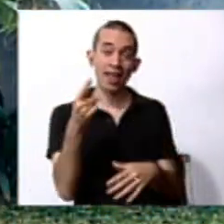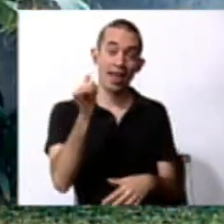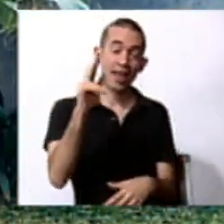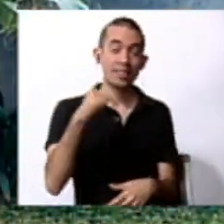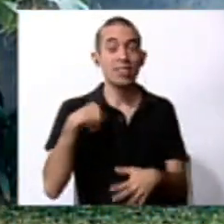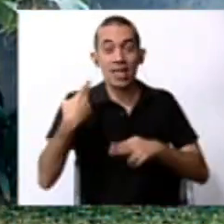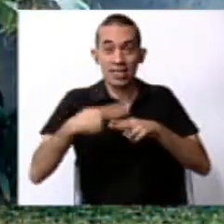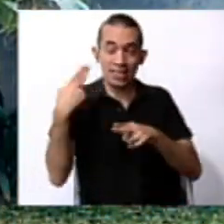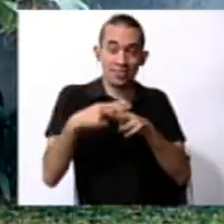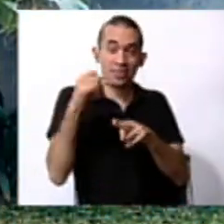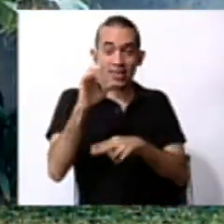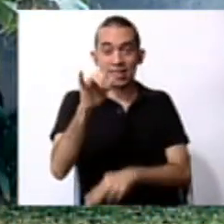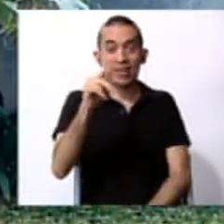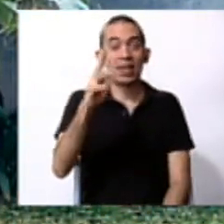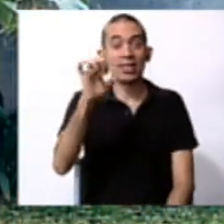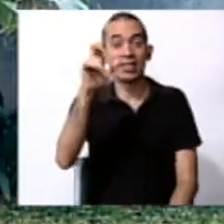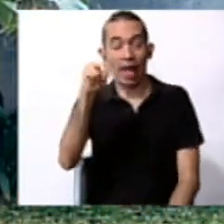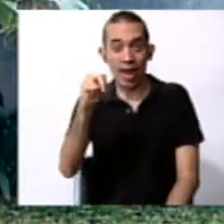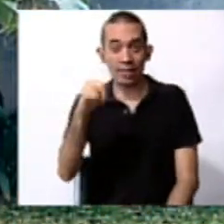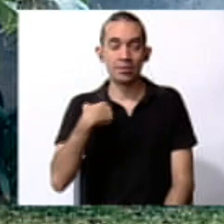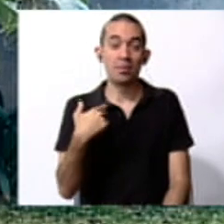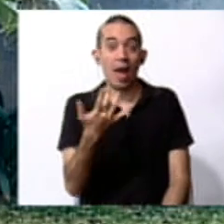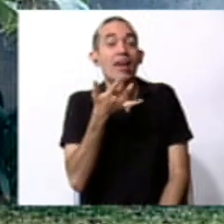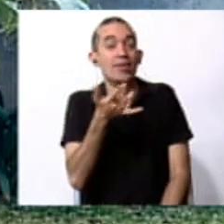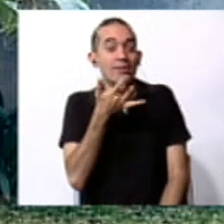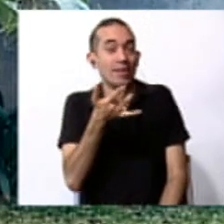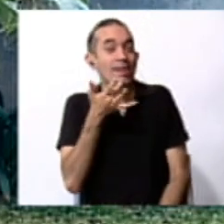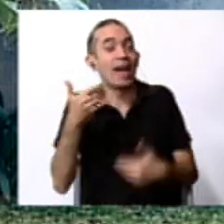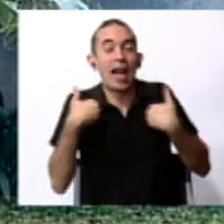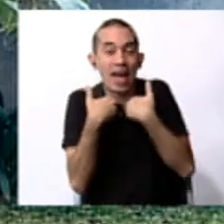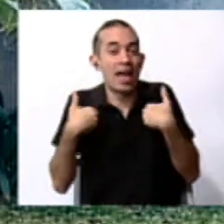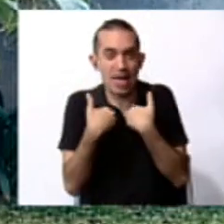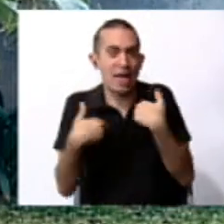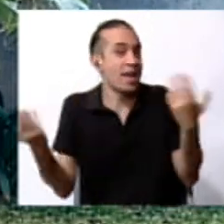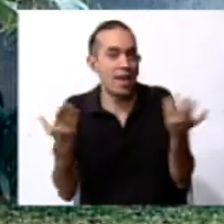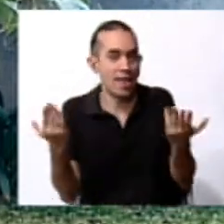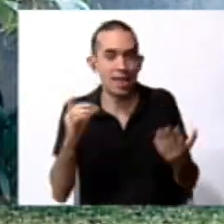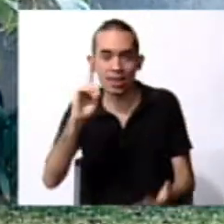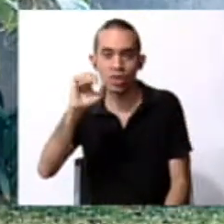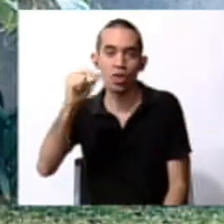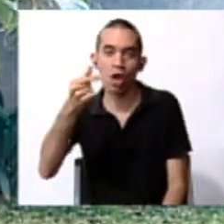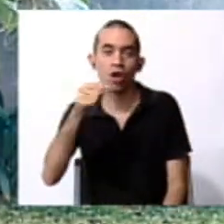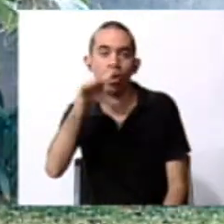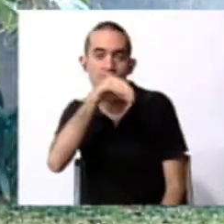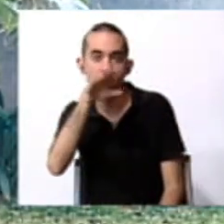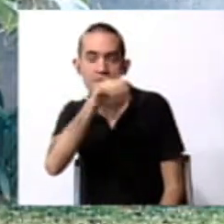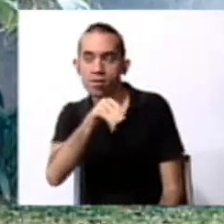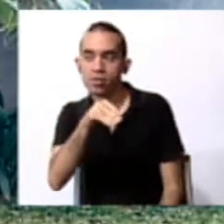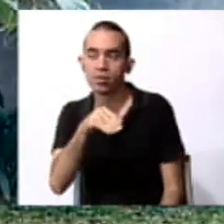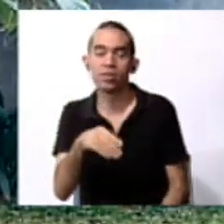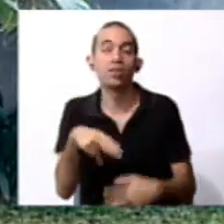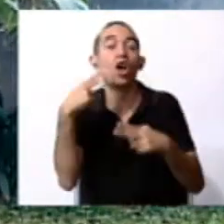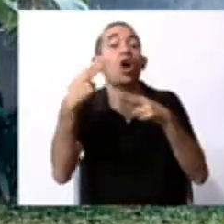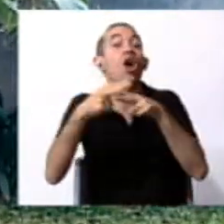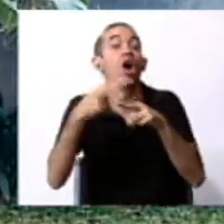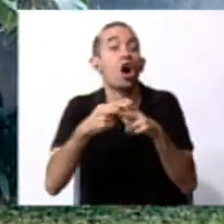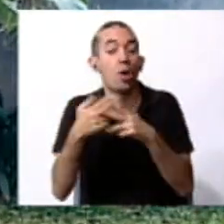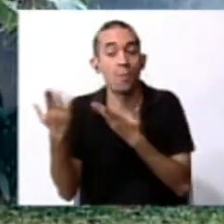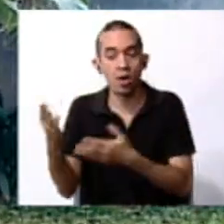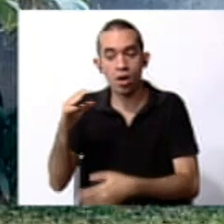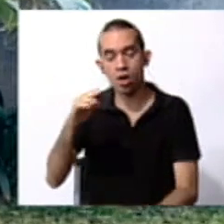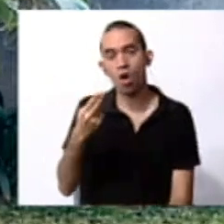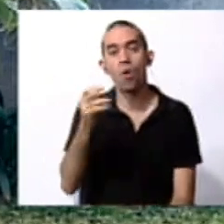name is Sebastian. My favorite animal is the dog. Its name is